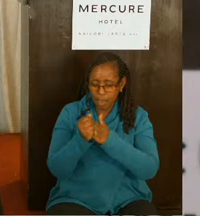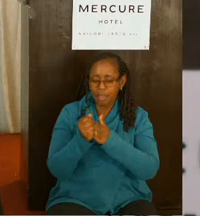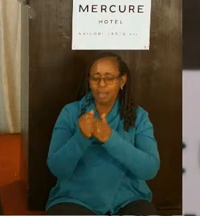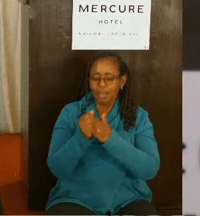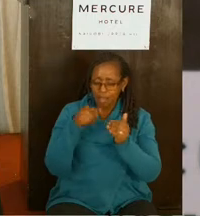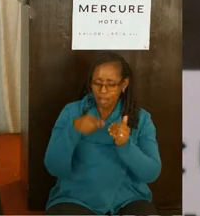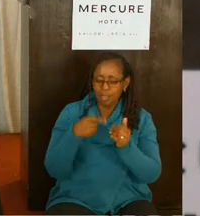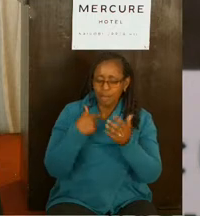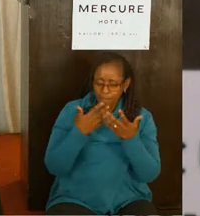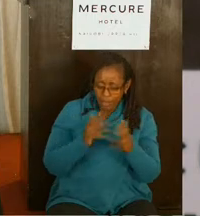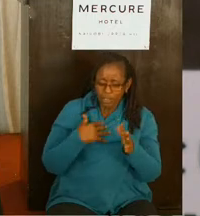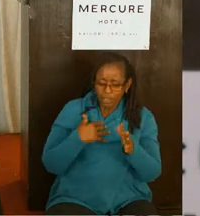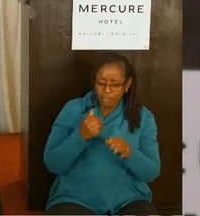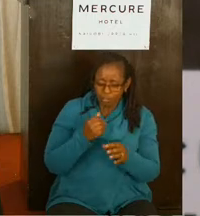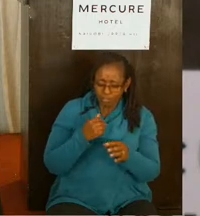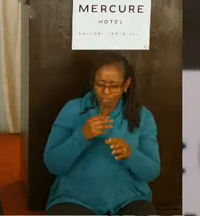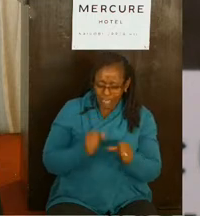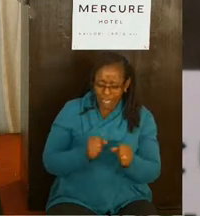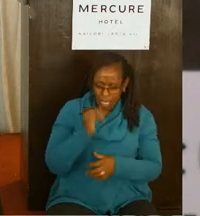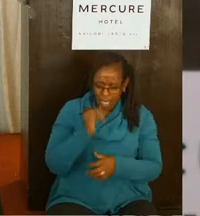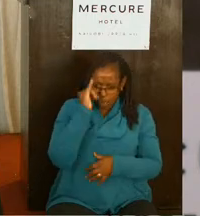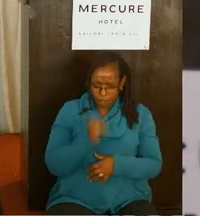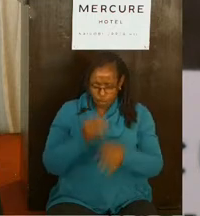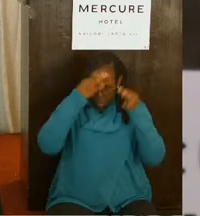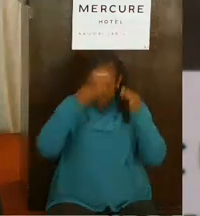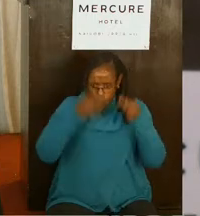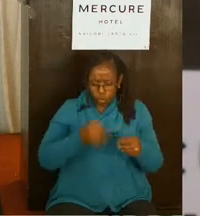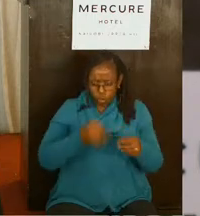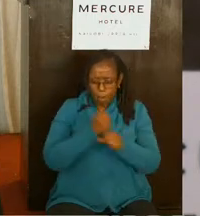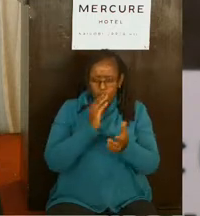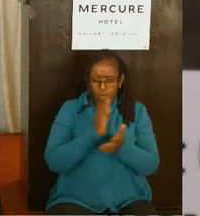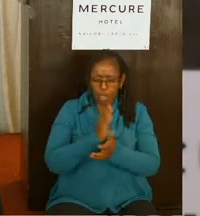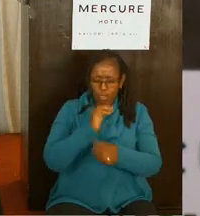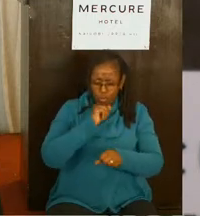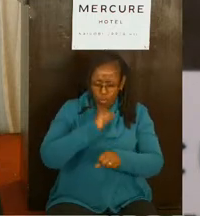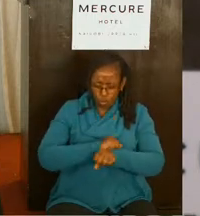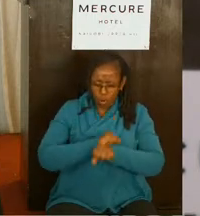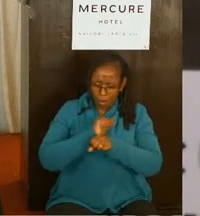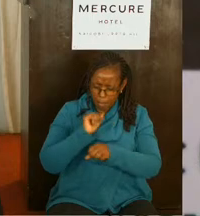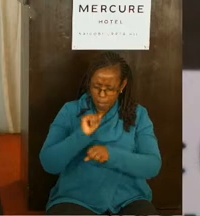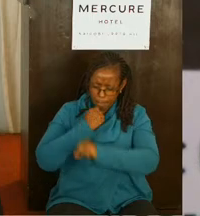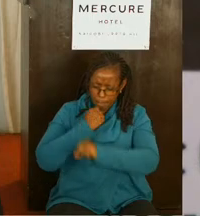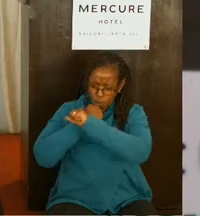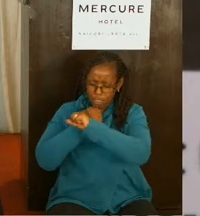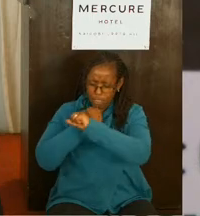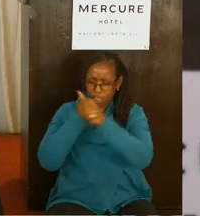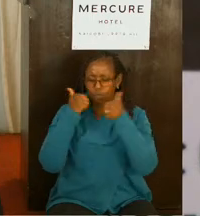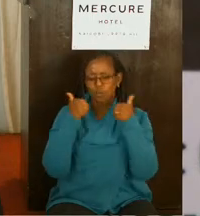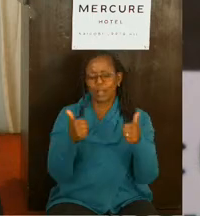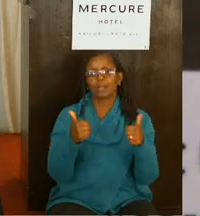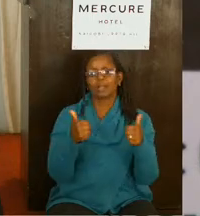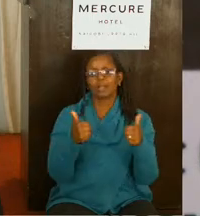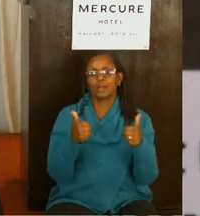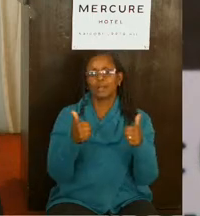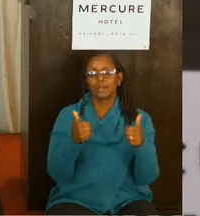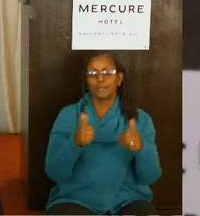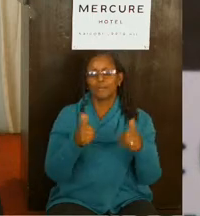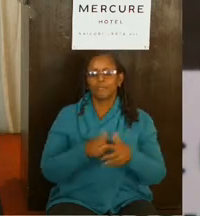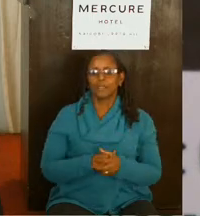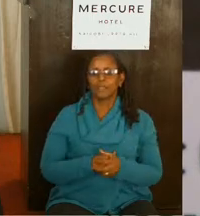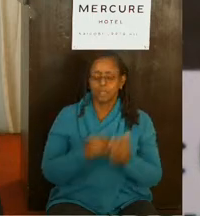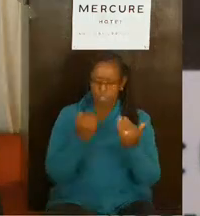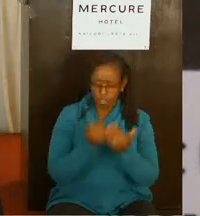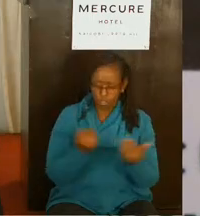individual decisions to make sure that the school is protective the school all